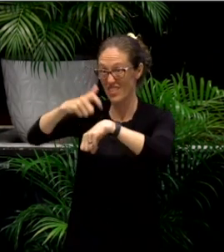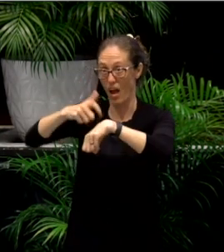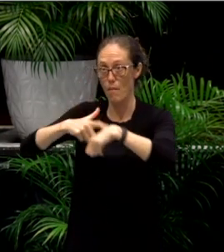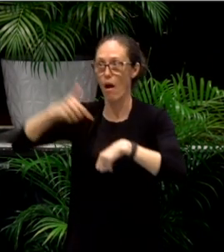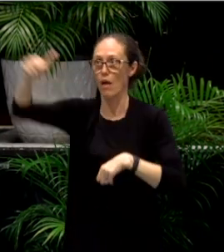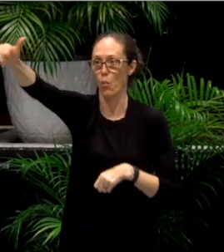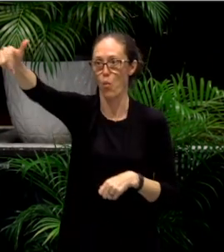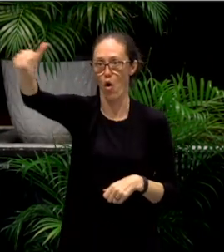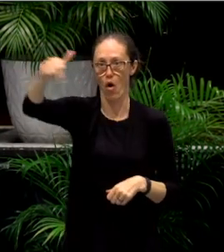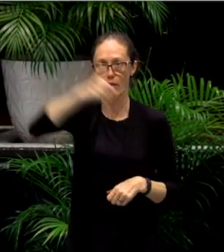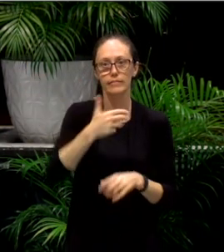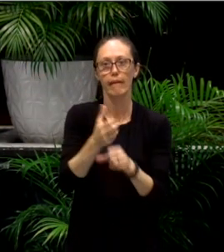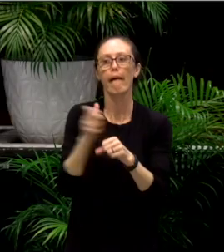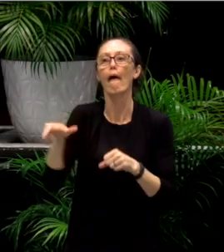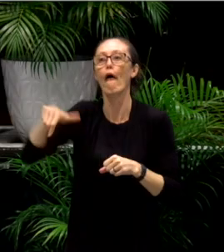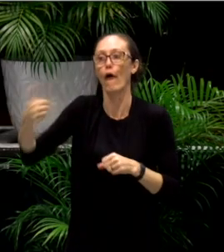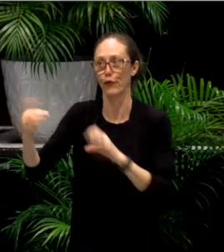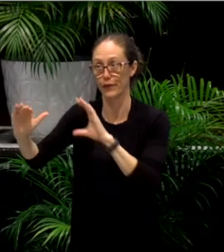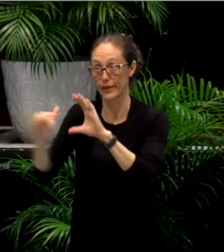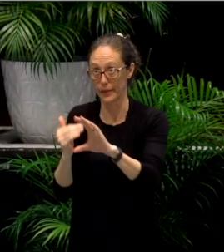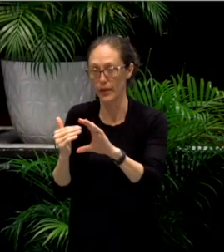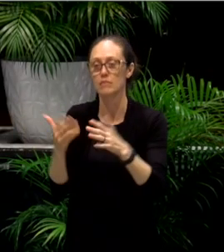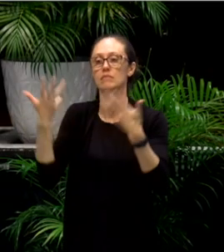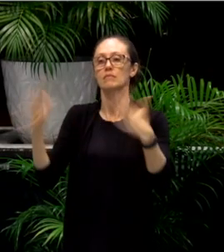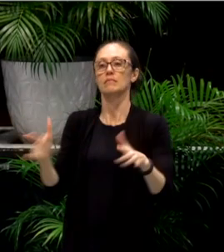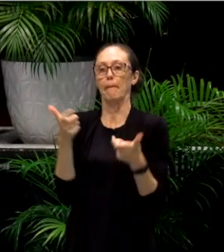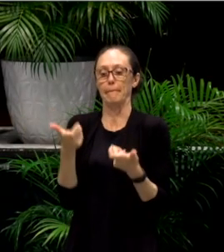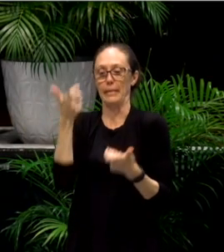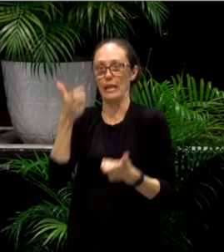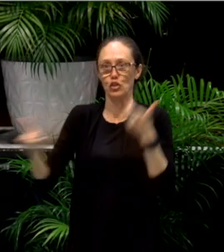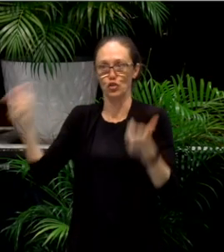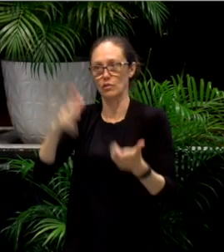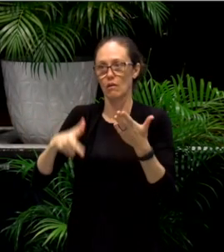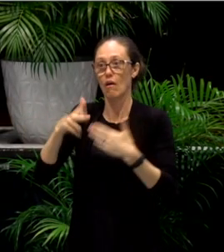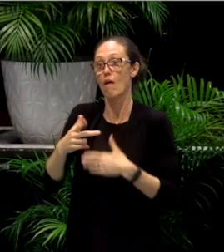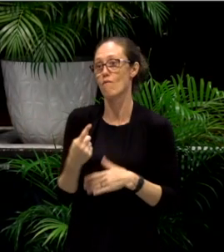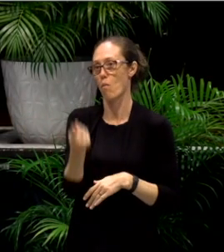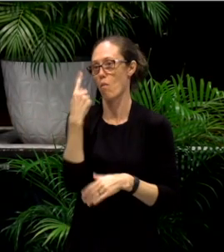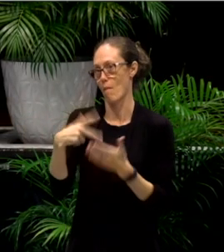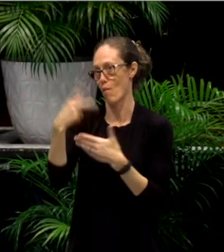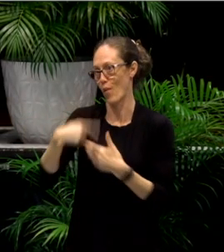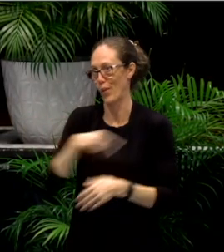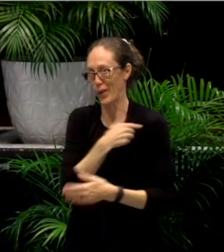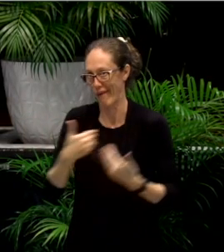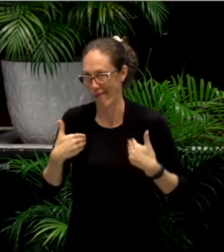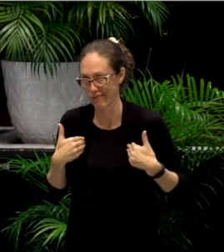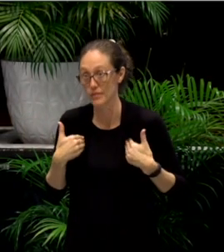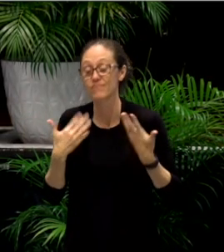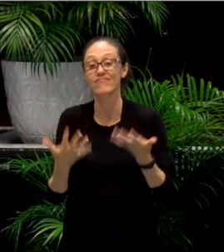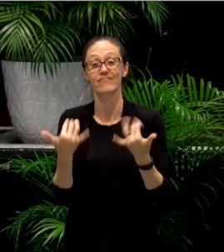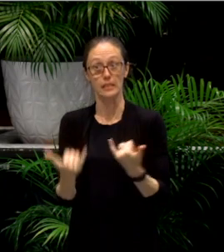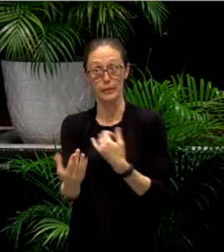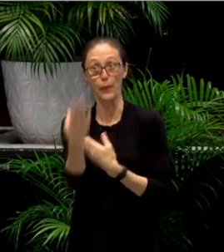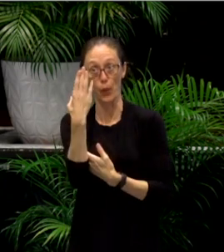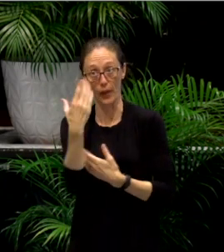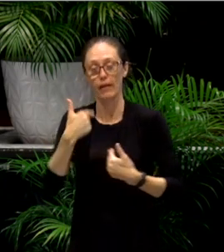here, I received another email with a major termination for one of our programs. But as of this morning, there were 48